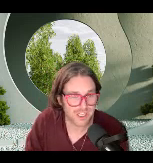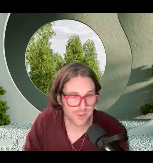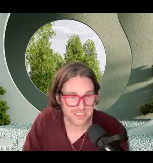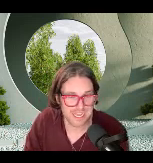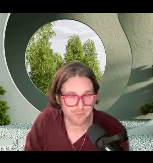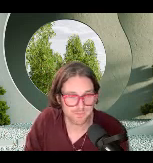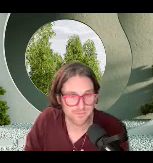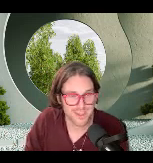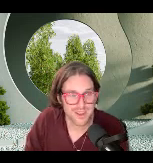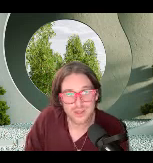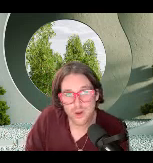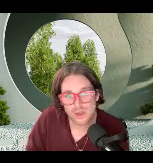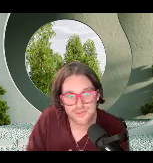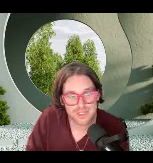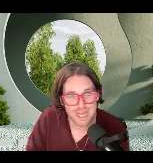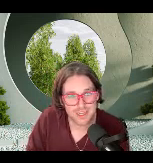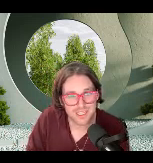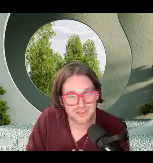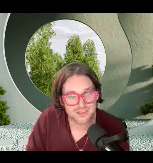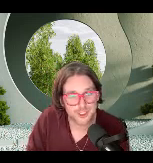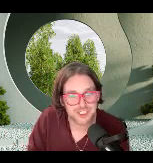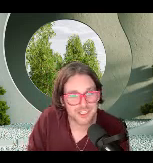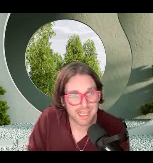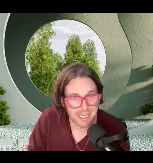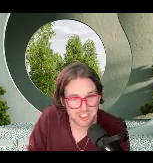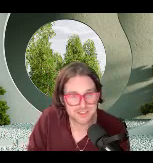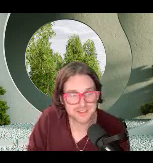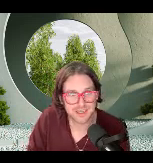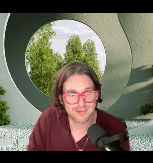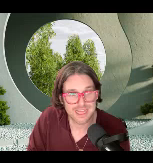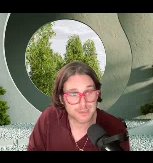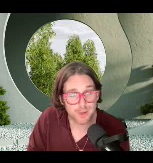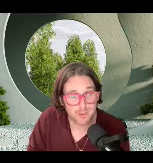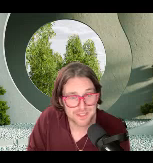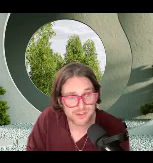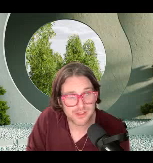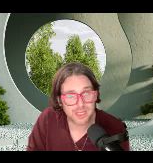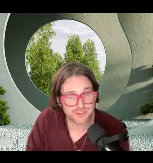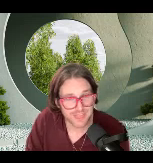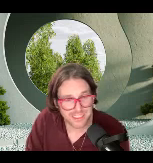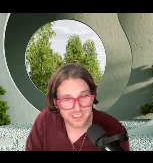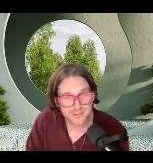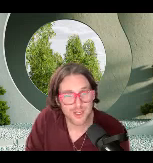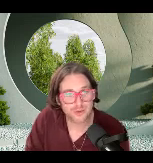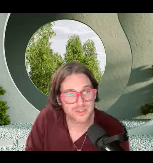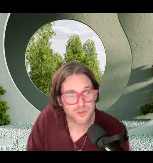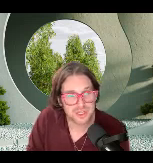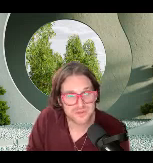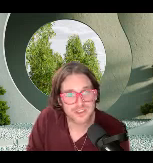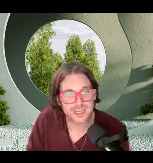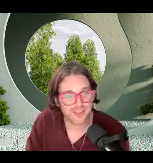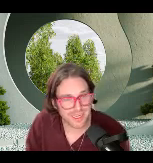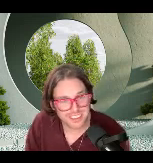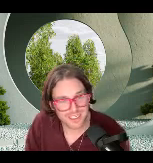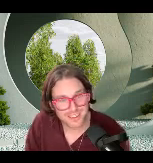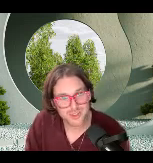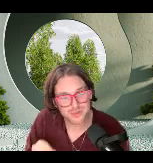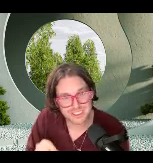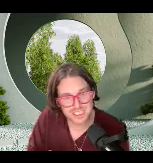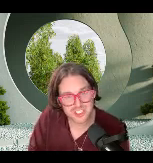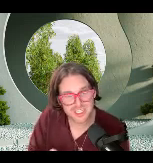support as we're going down. The goal of UDL is learner agency that is purposeful and reflective, resourceful